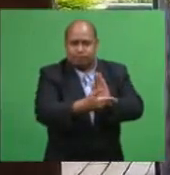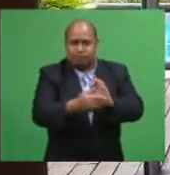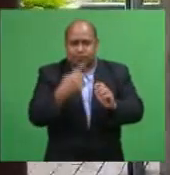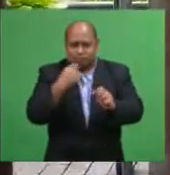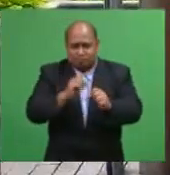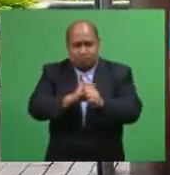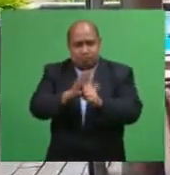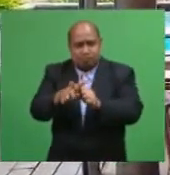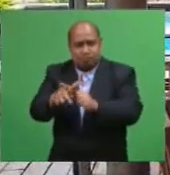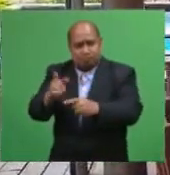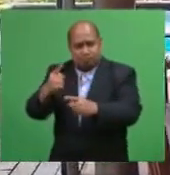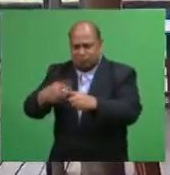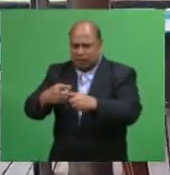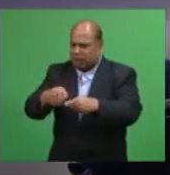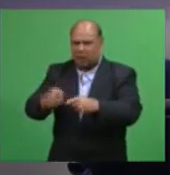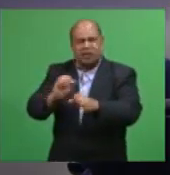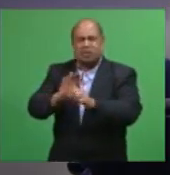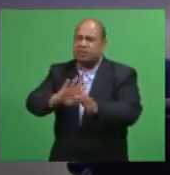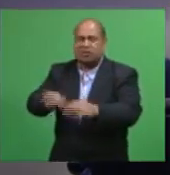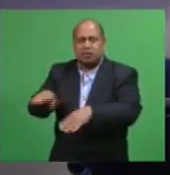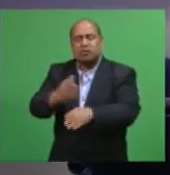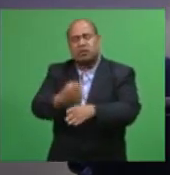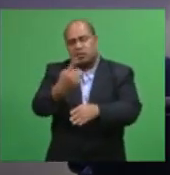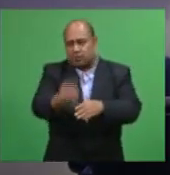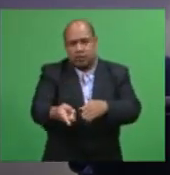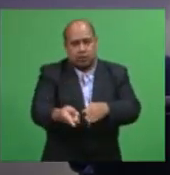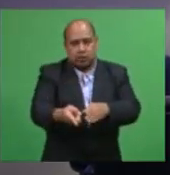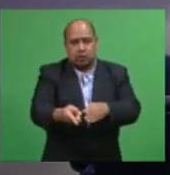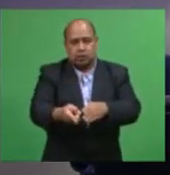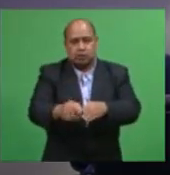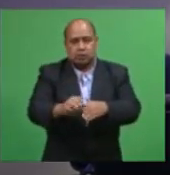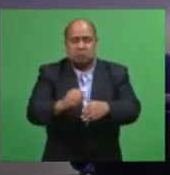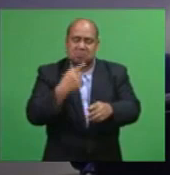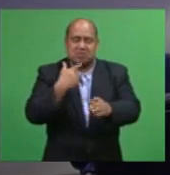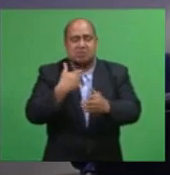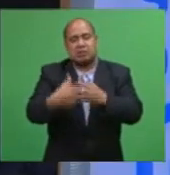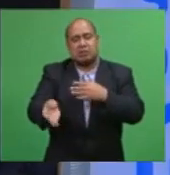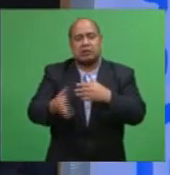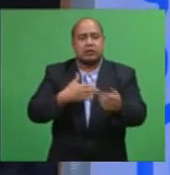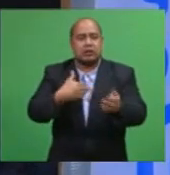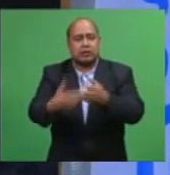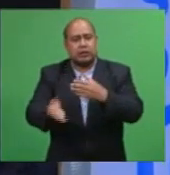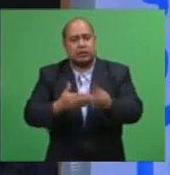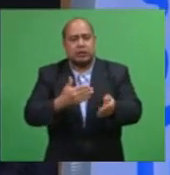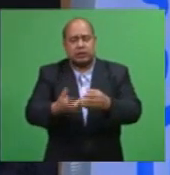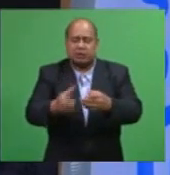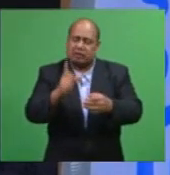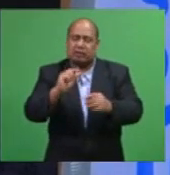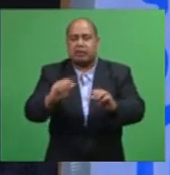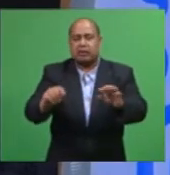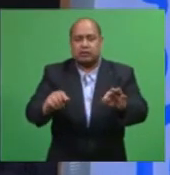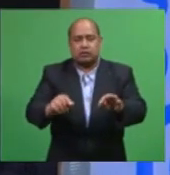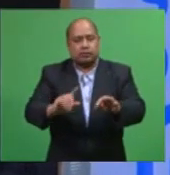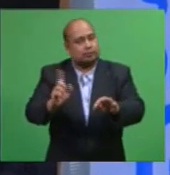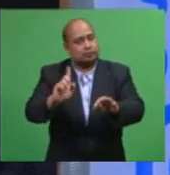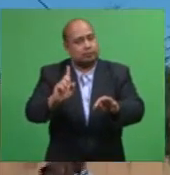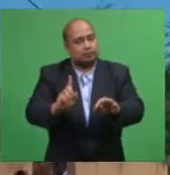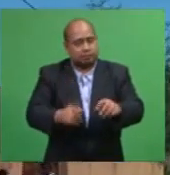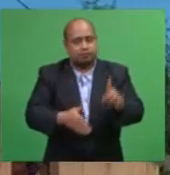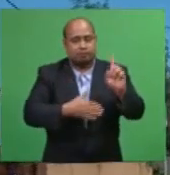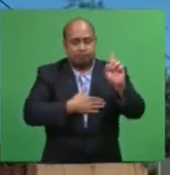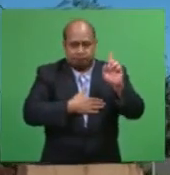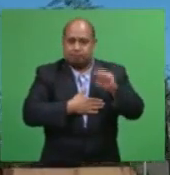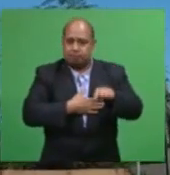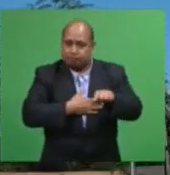violating the Employment Relations Act. My plea is for the employers to abide by their obligation and